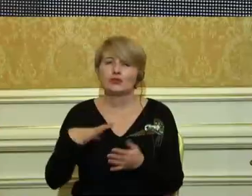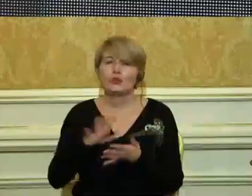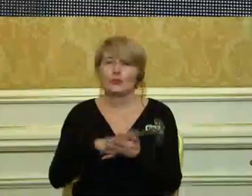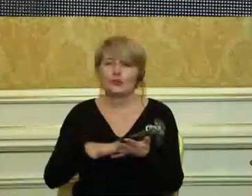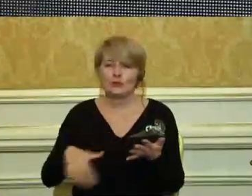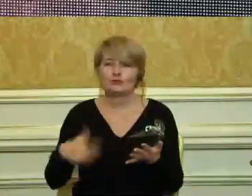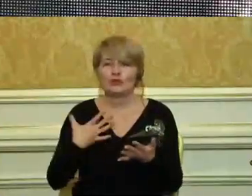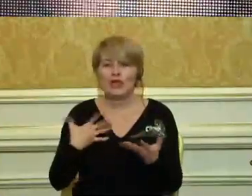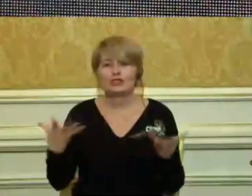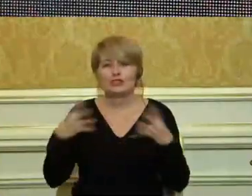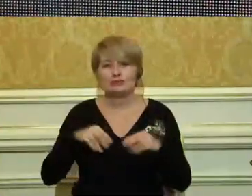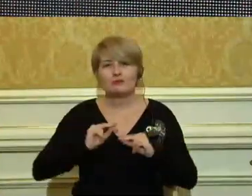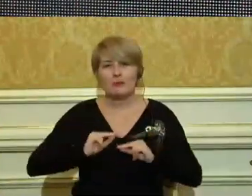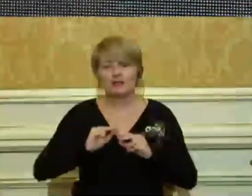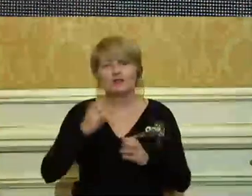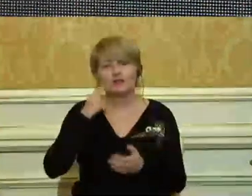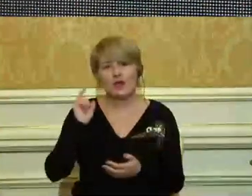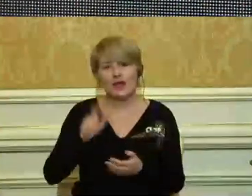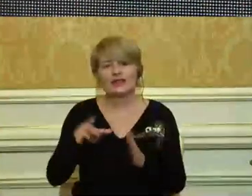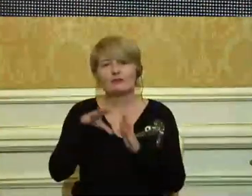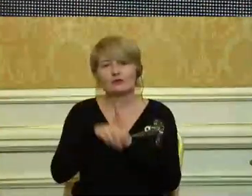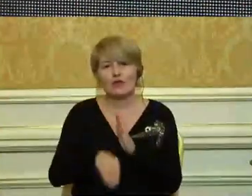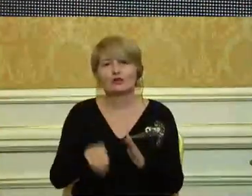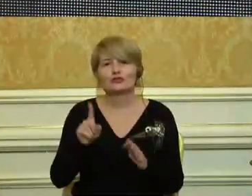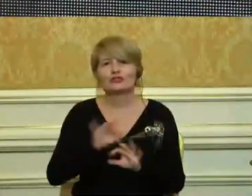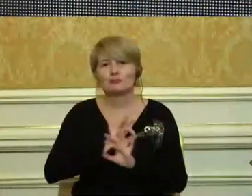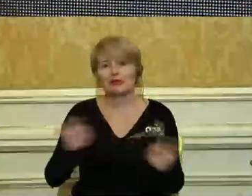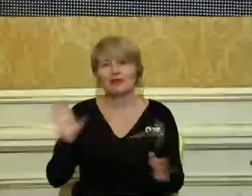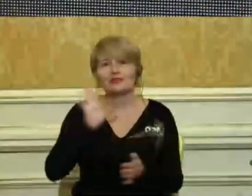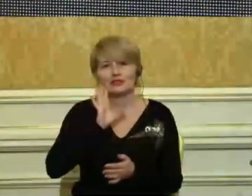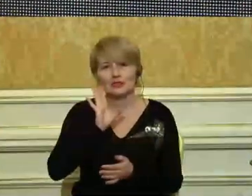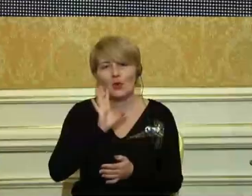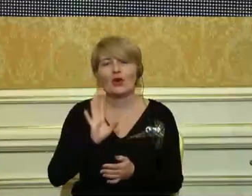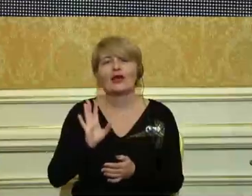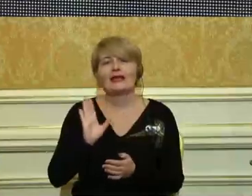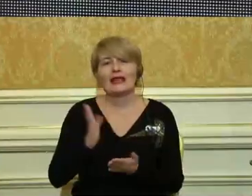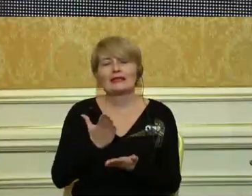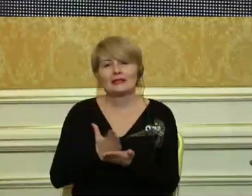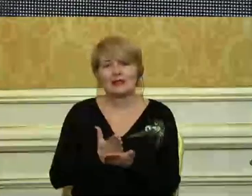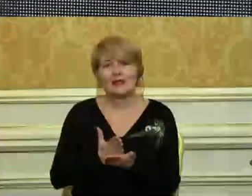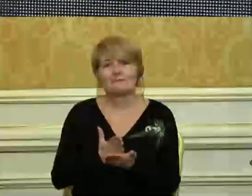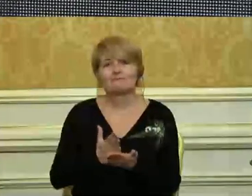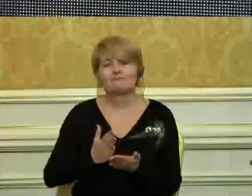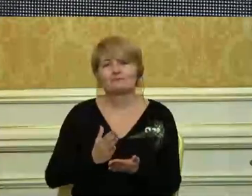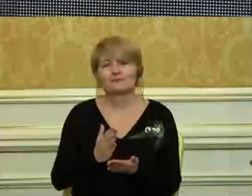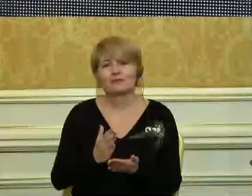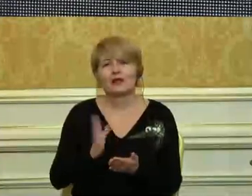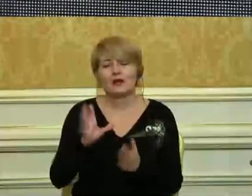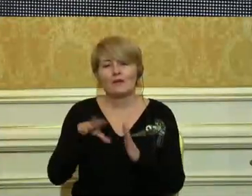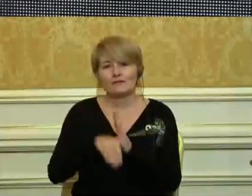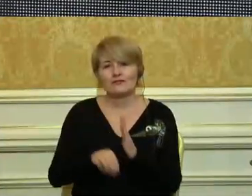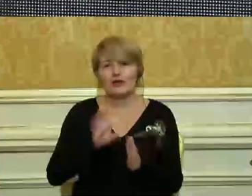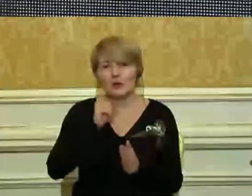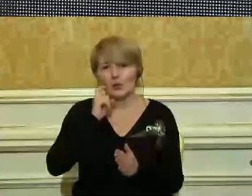including these very impressive women in Ukraine's national security community and in other fields. We will work on these national